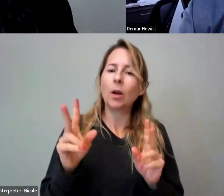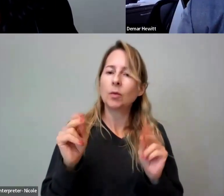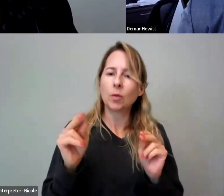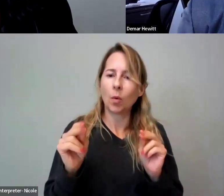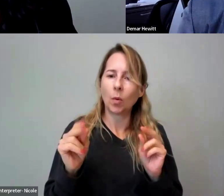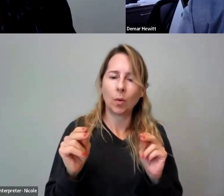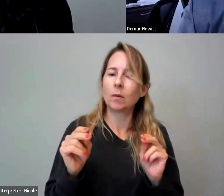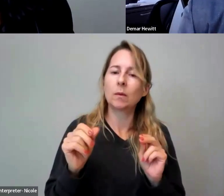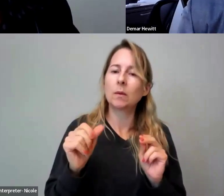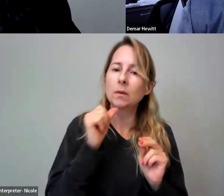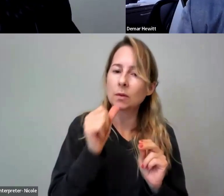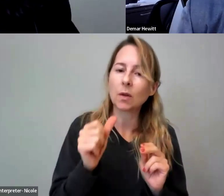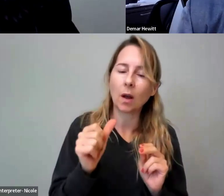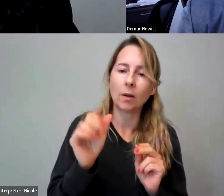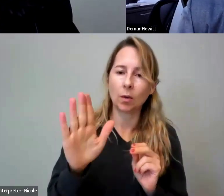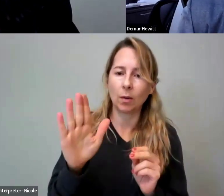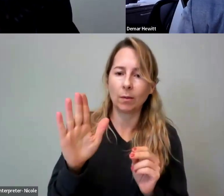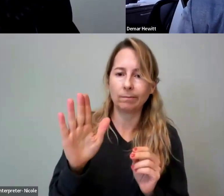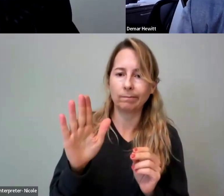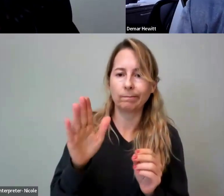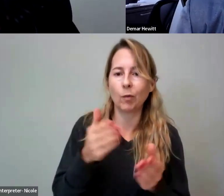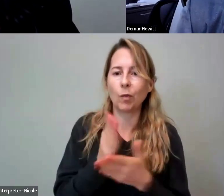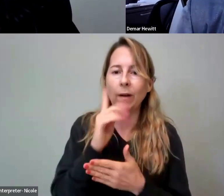right to a lower rent.